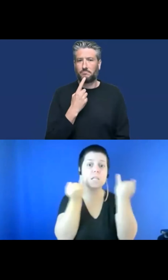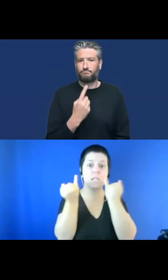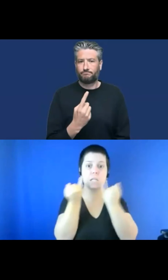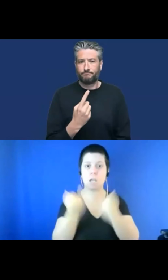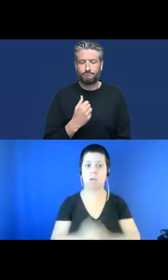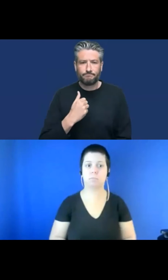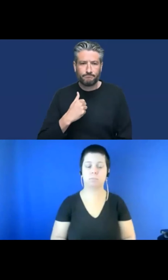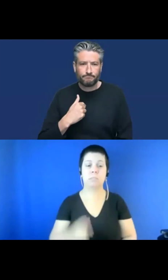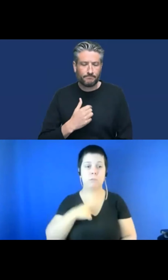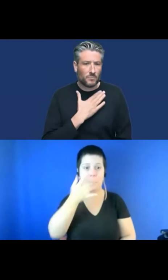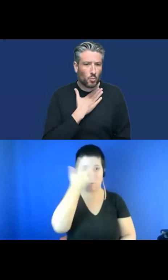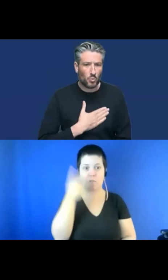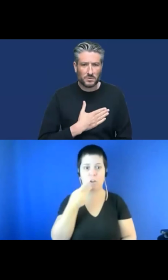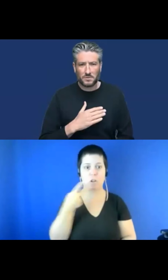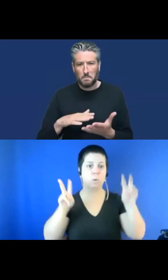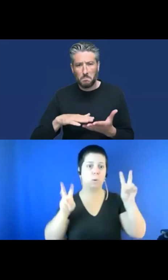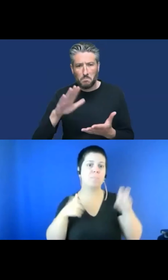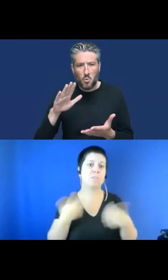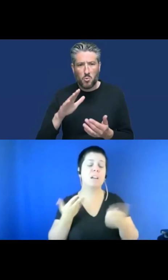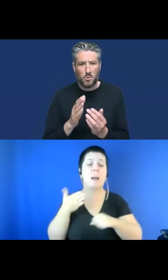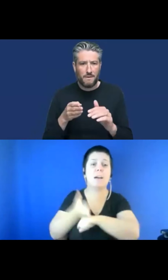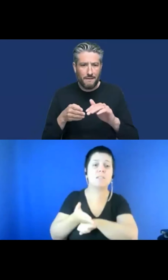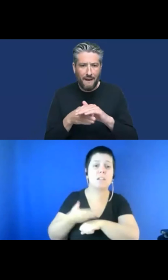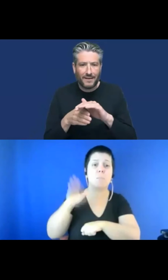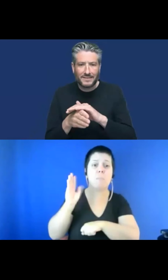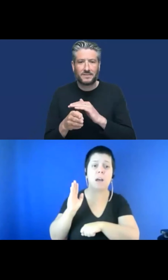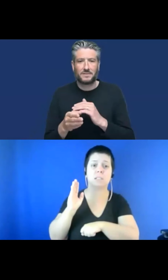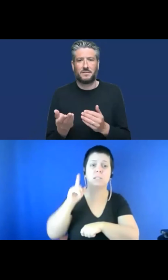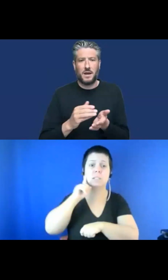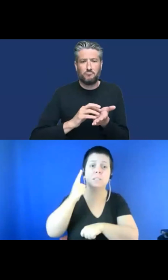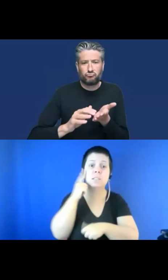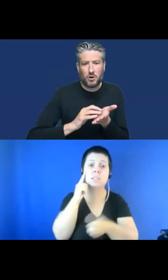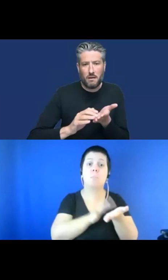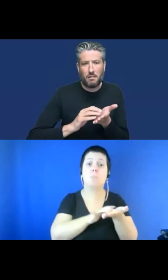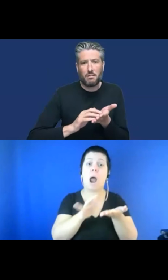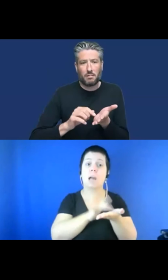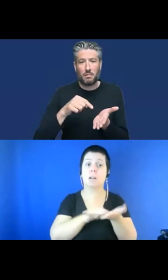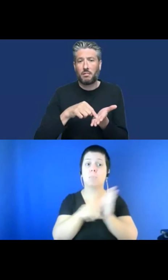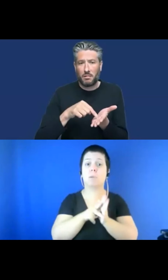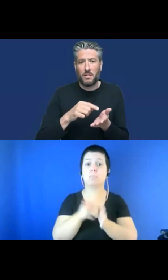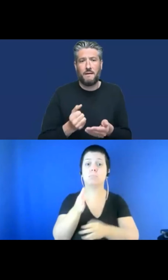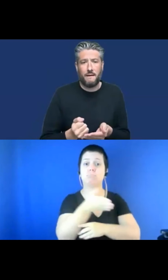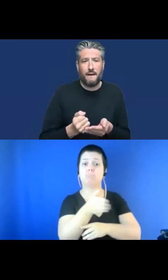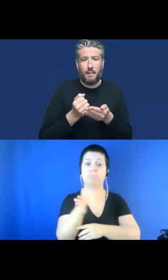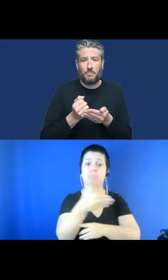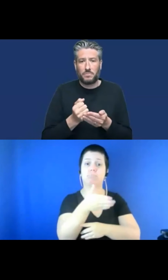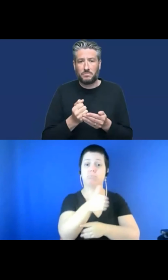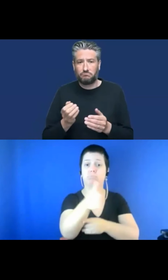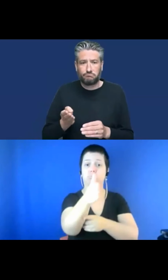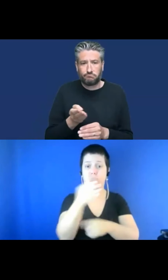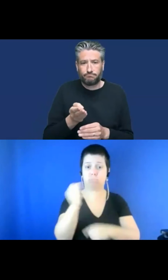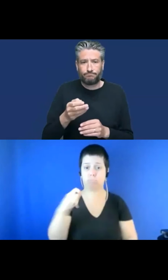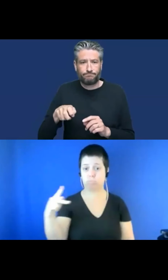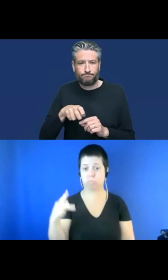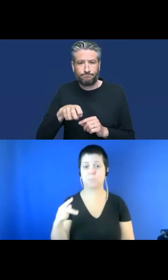would like more access for deafblind via Braille related to navigation information." The second theme that